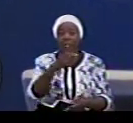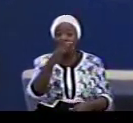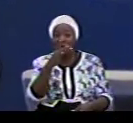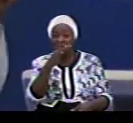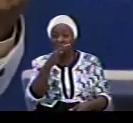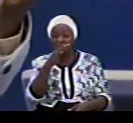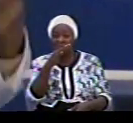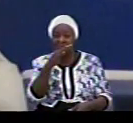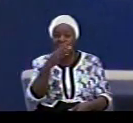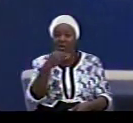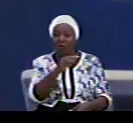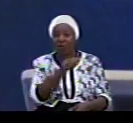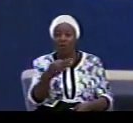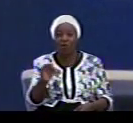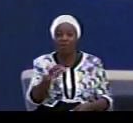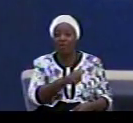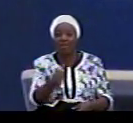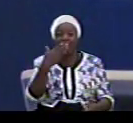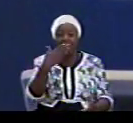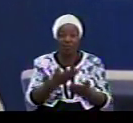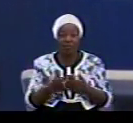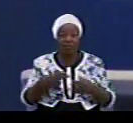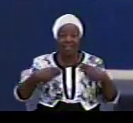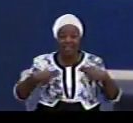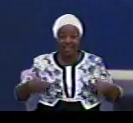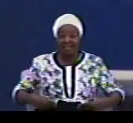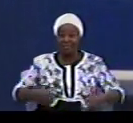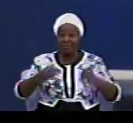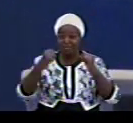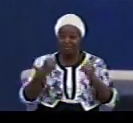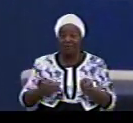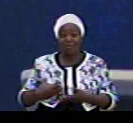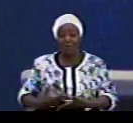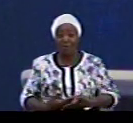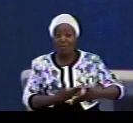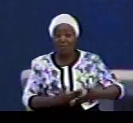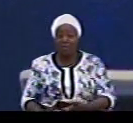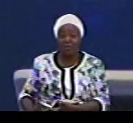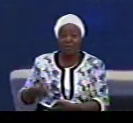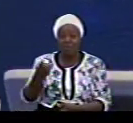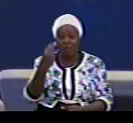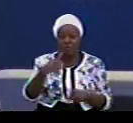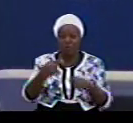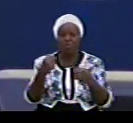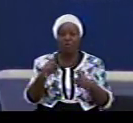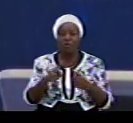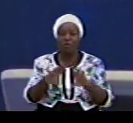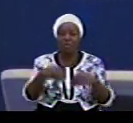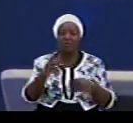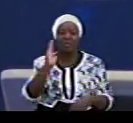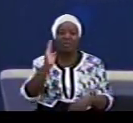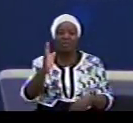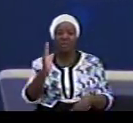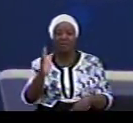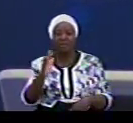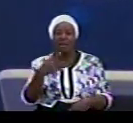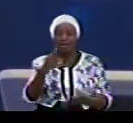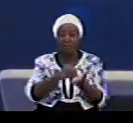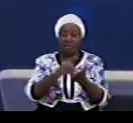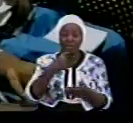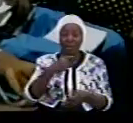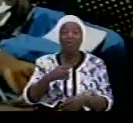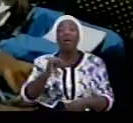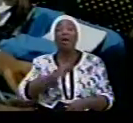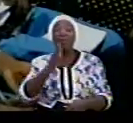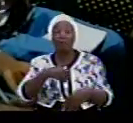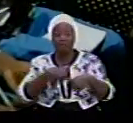a good, healthy baby was coming to give testimony, the doctor said, I will follow you to that